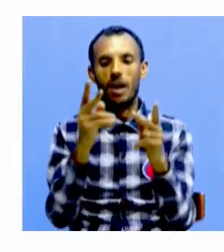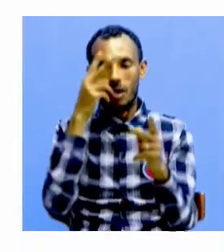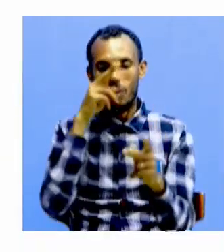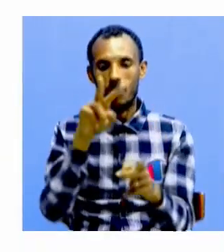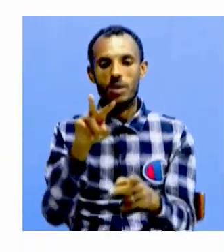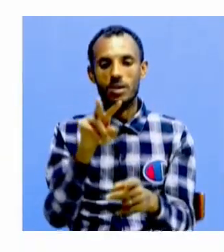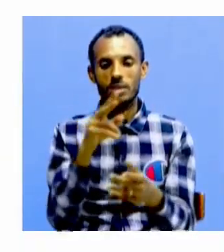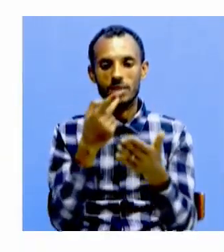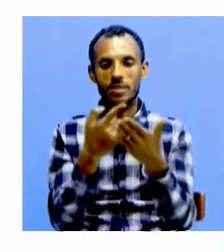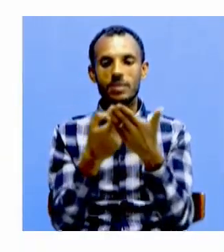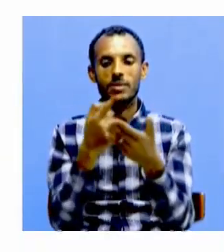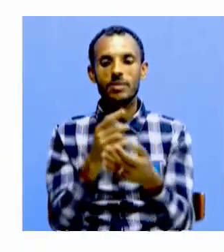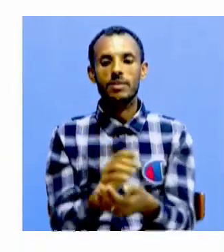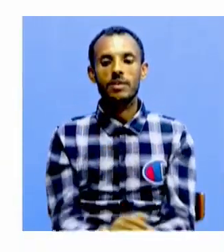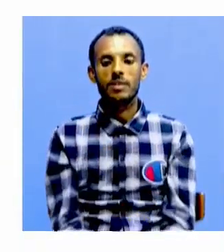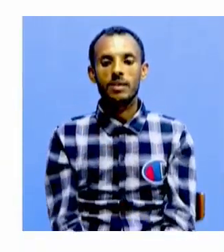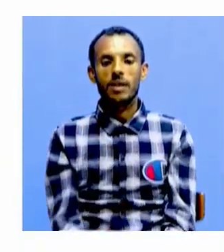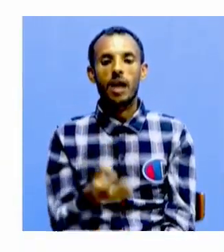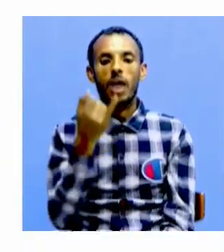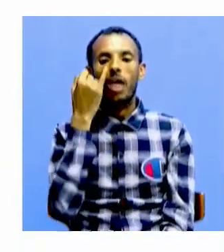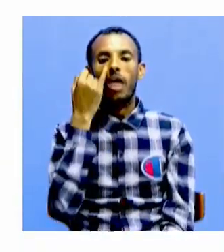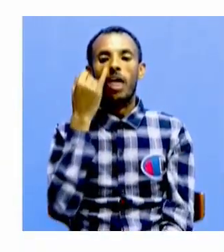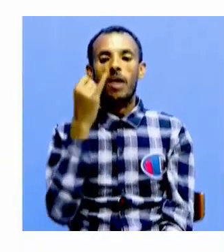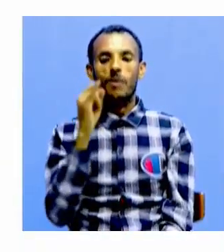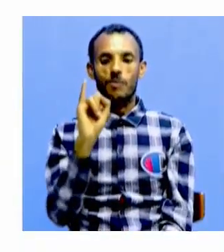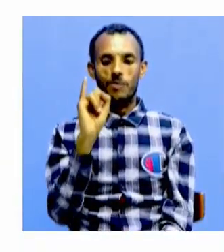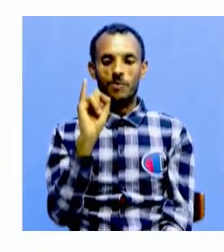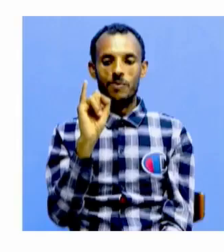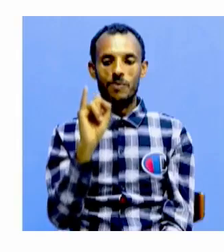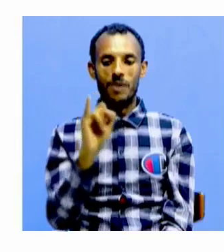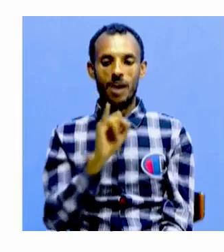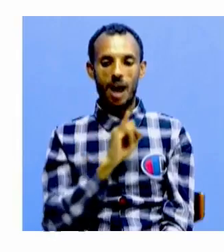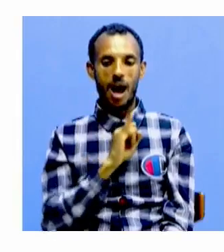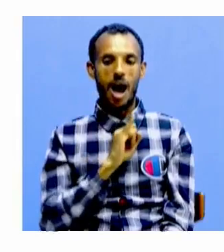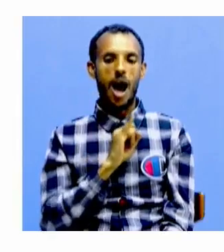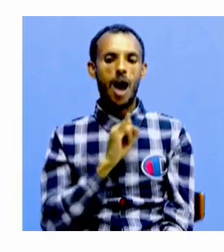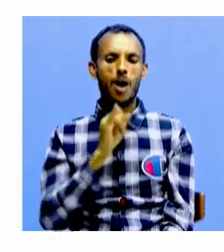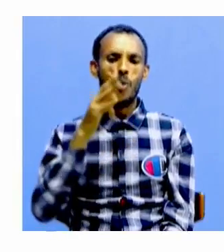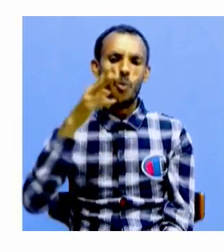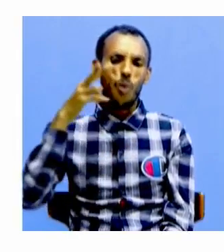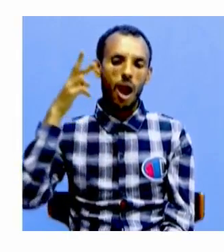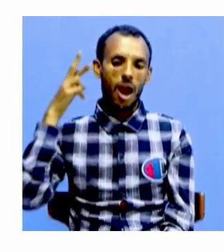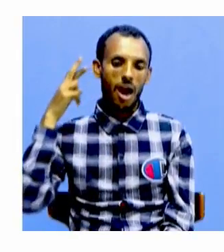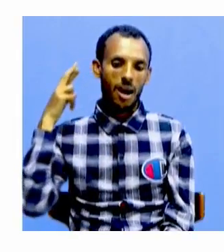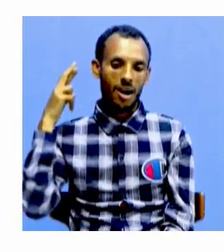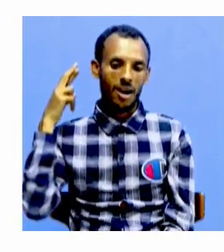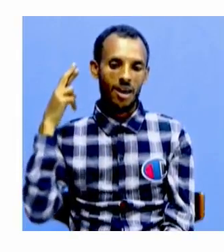this. If I were